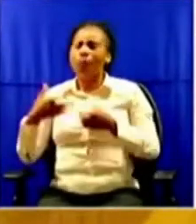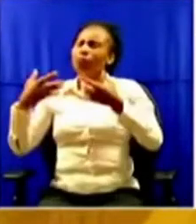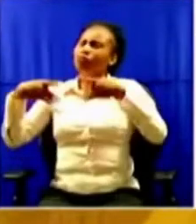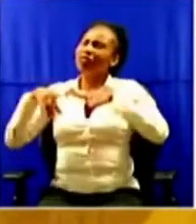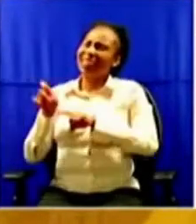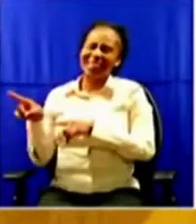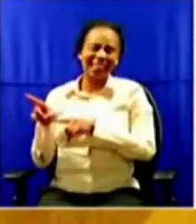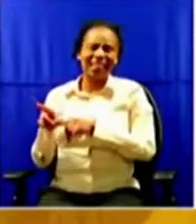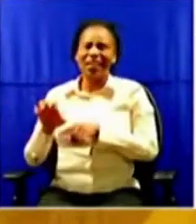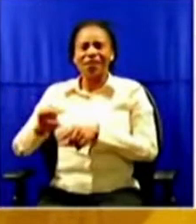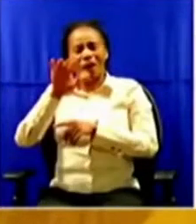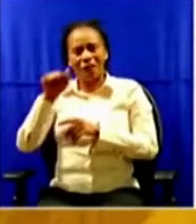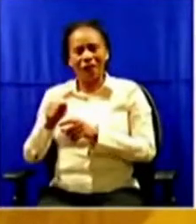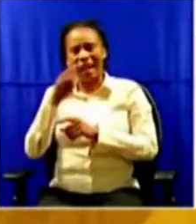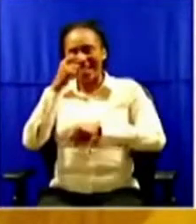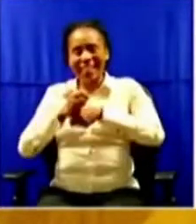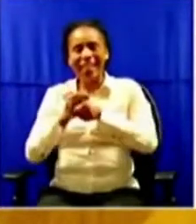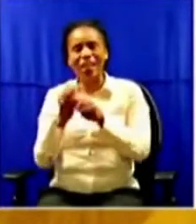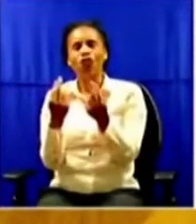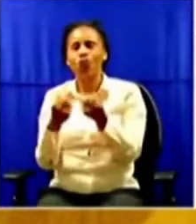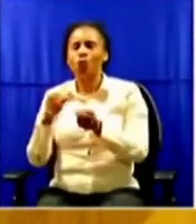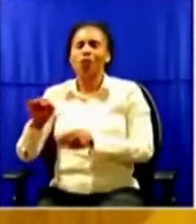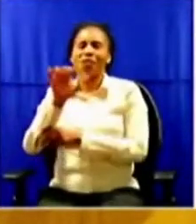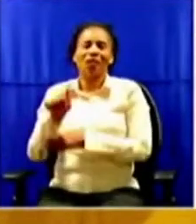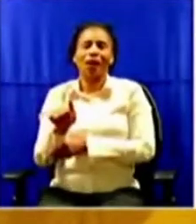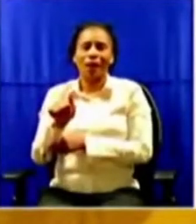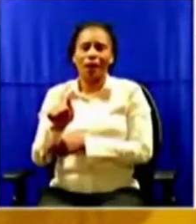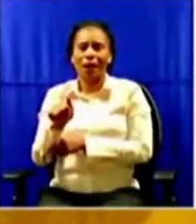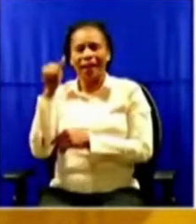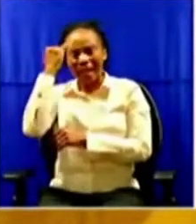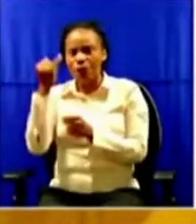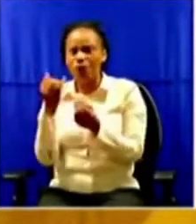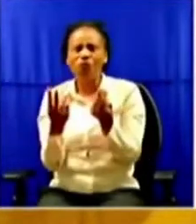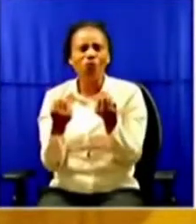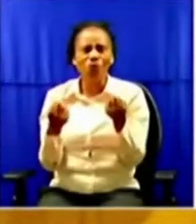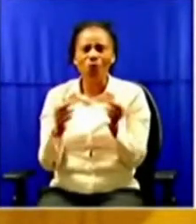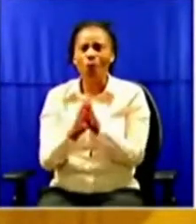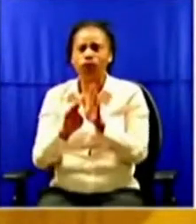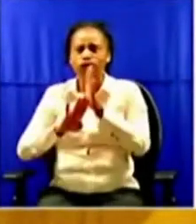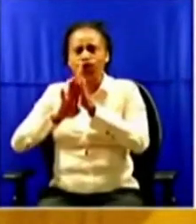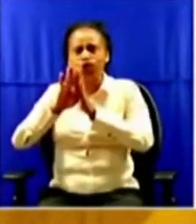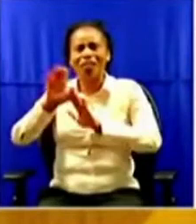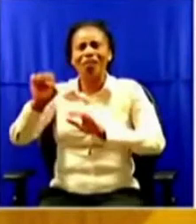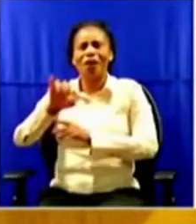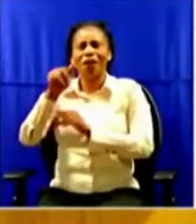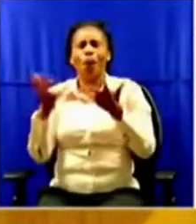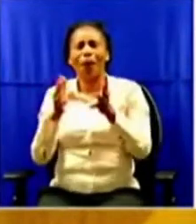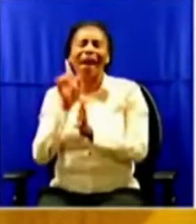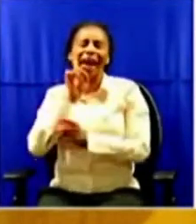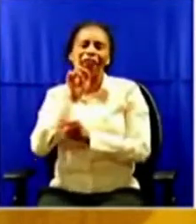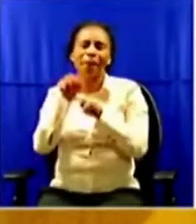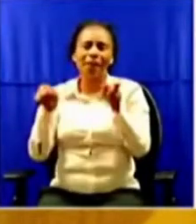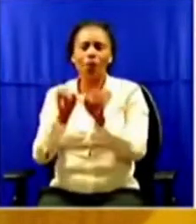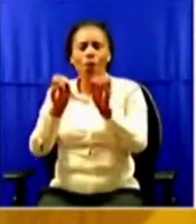South Africa. The idea of a united, prosperous South Africa, where every person has a chance to live a life of